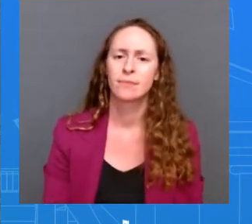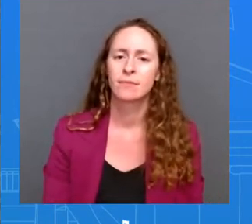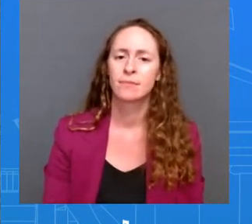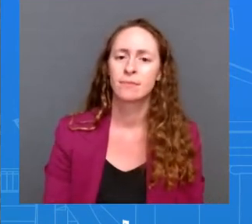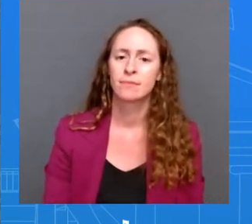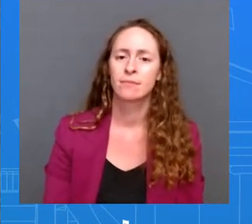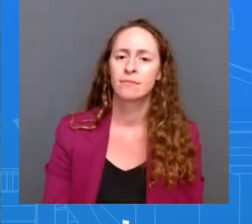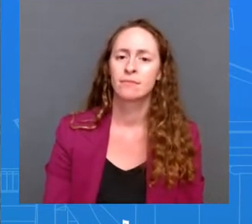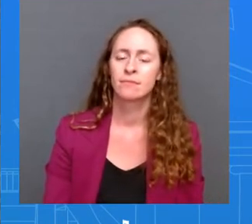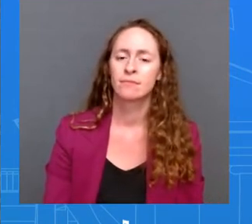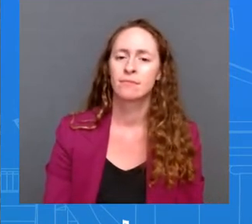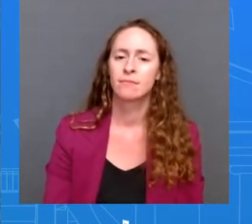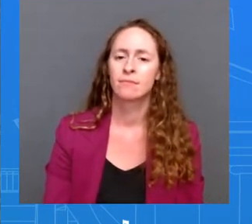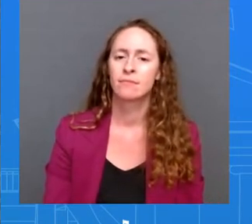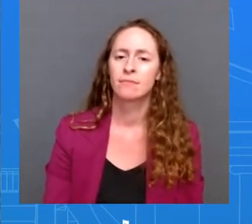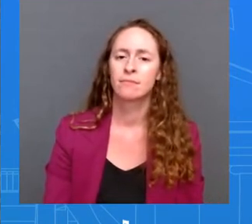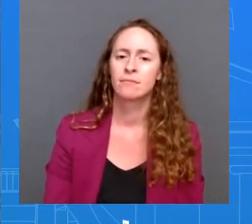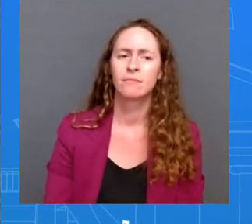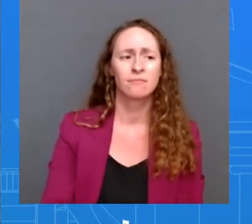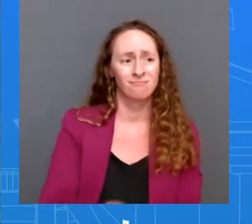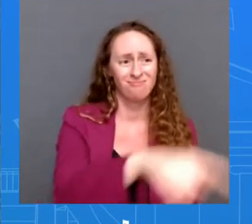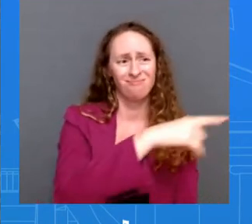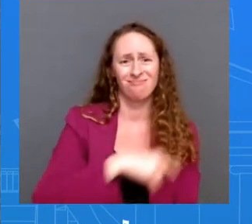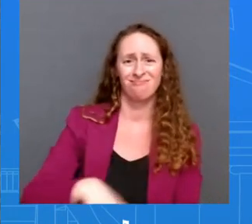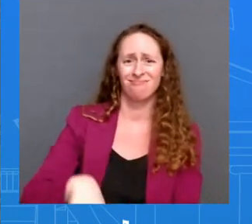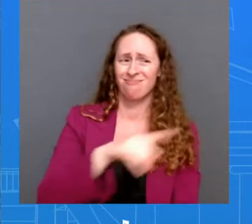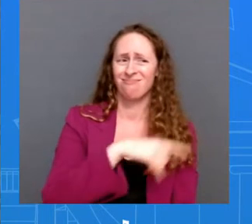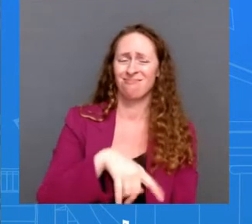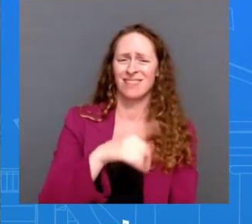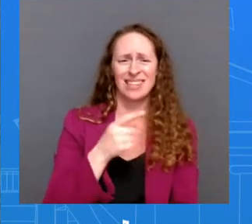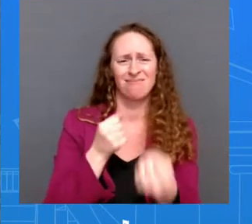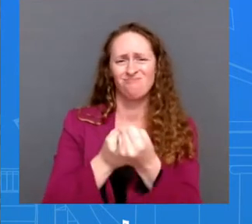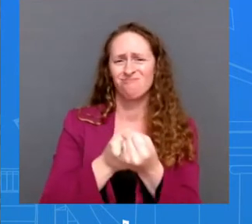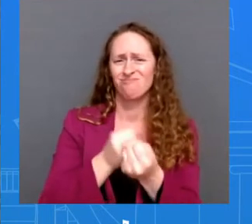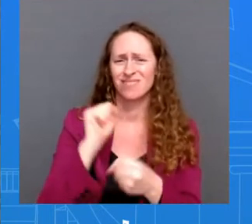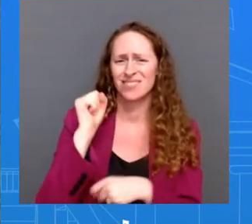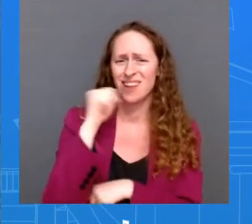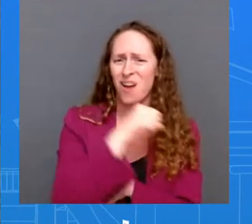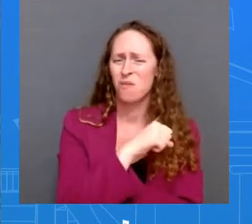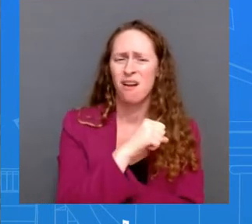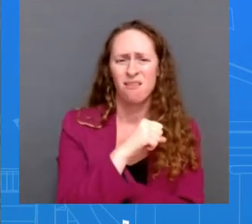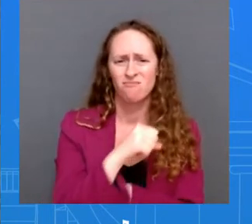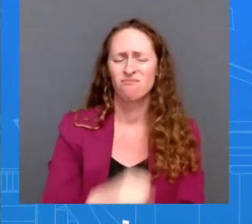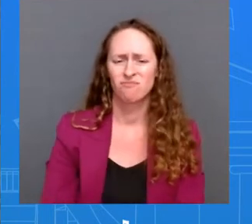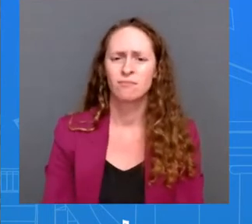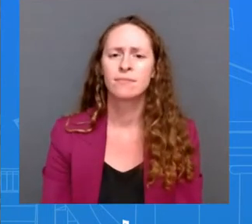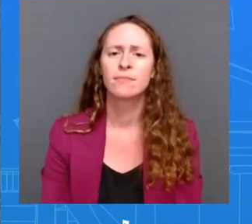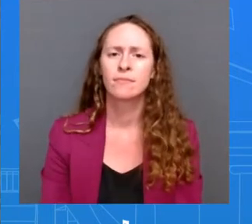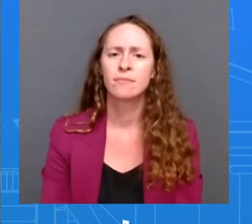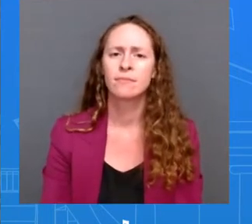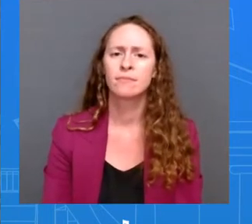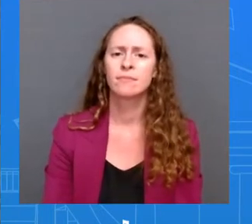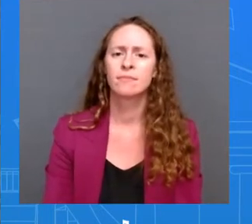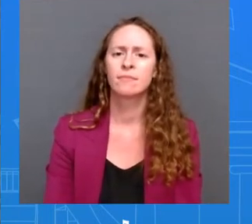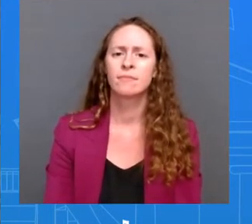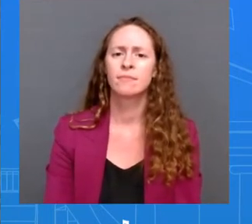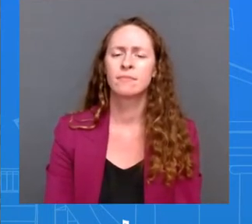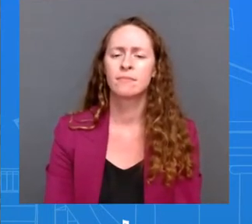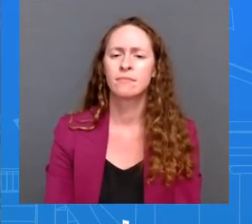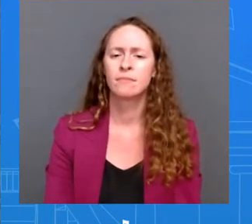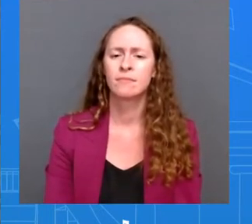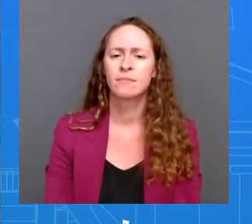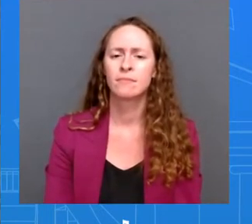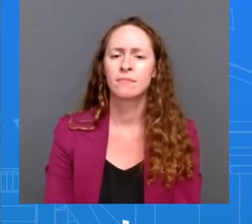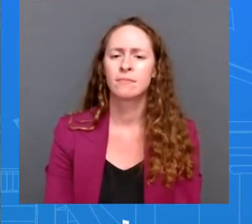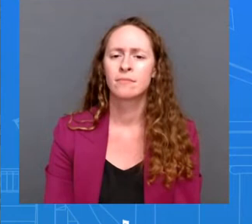to try to get ahead of some proposed legislation before it moves further on down the ways. I